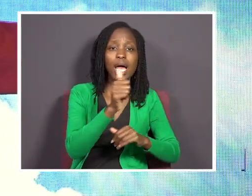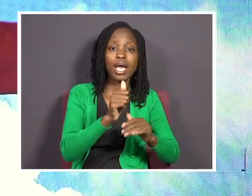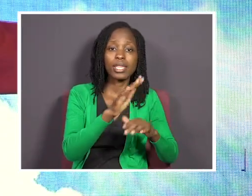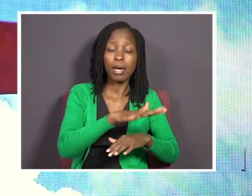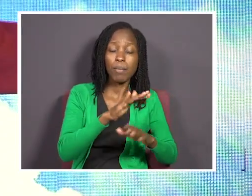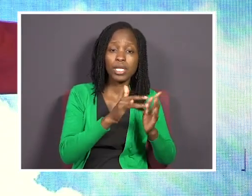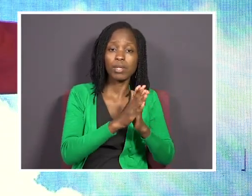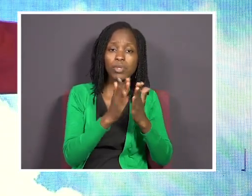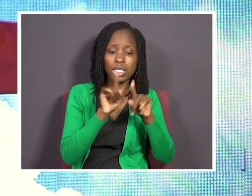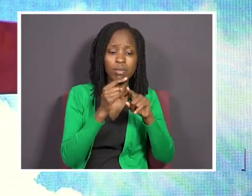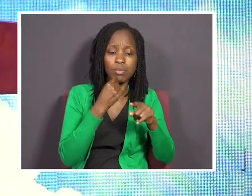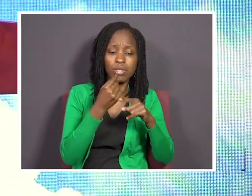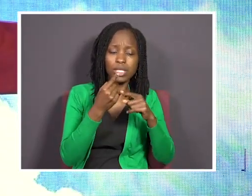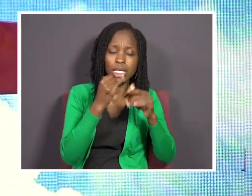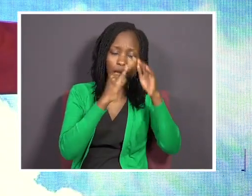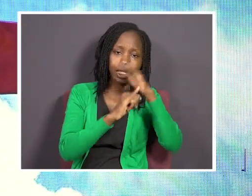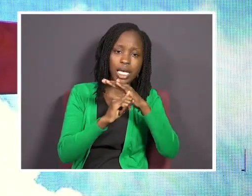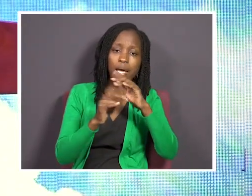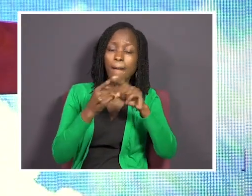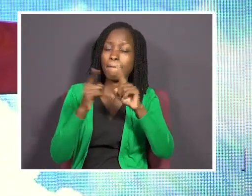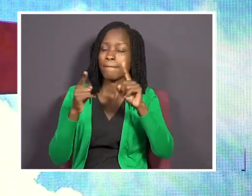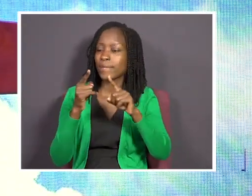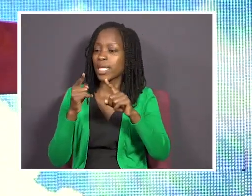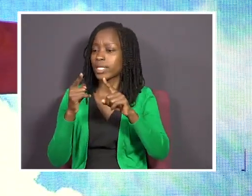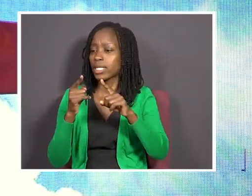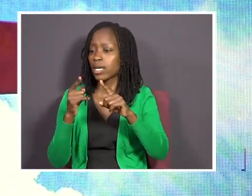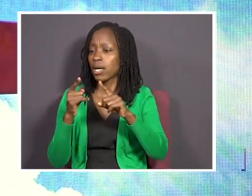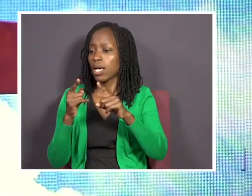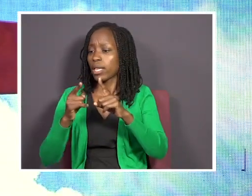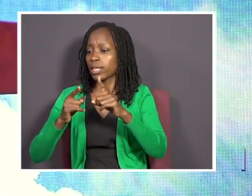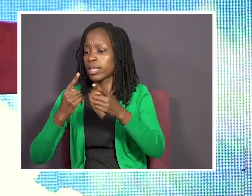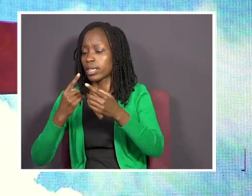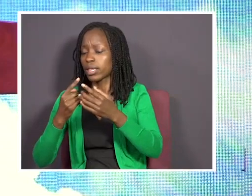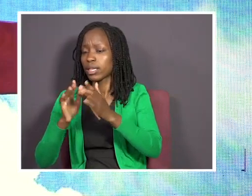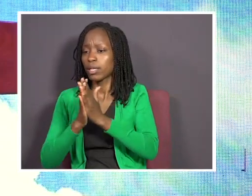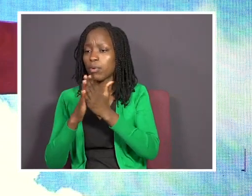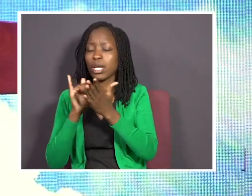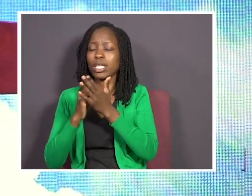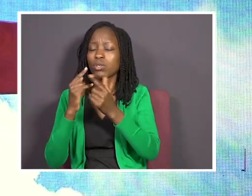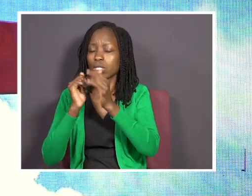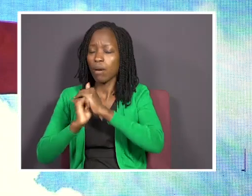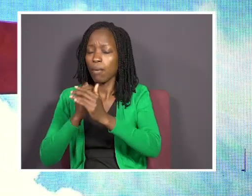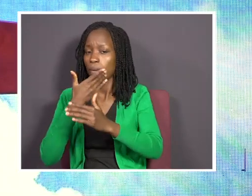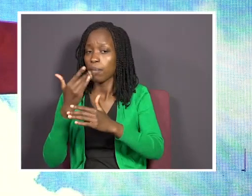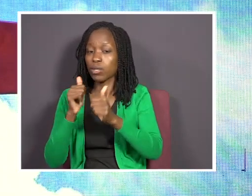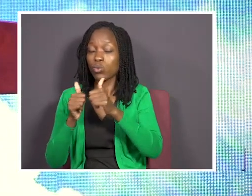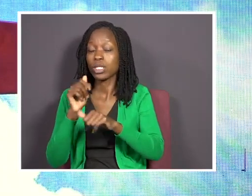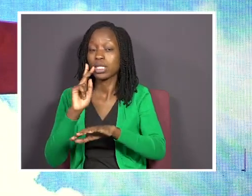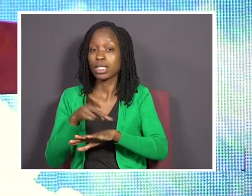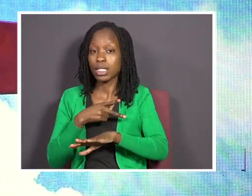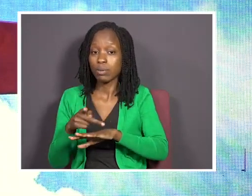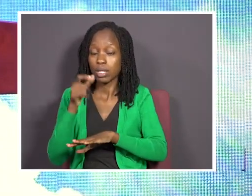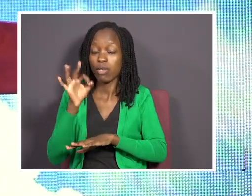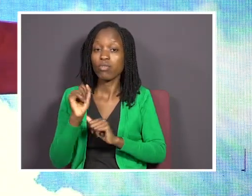have said, we have quoted Isaiah. But the richest book, as far as adoration is concerned, is the book of